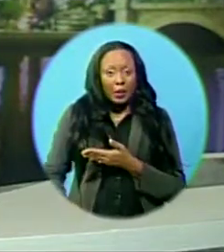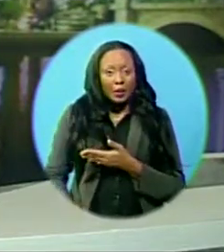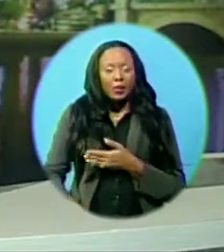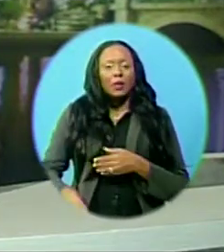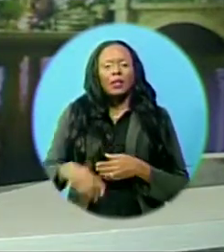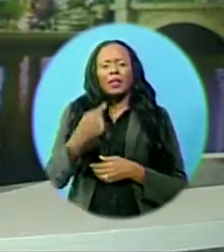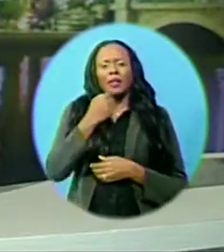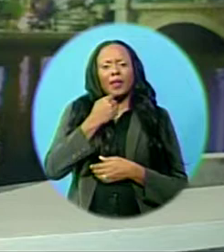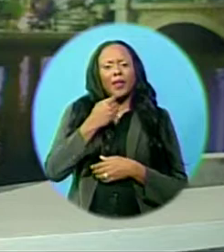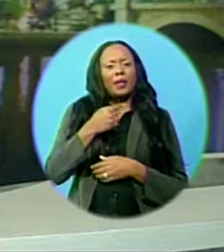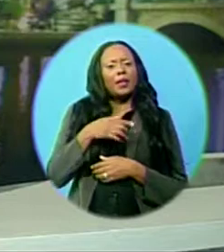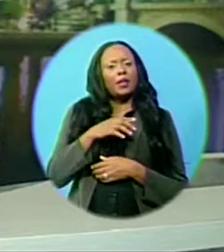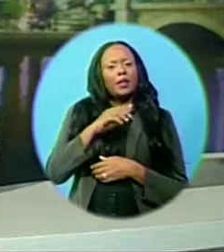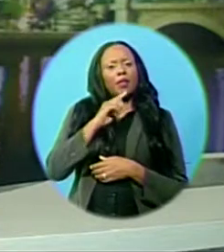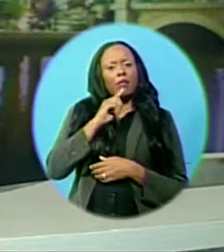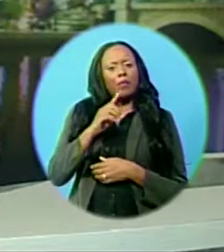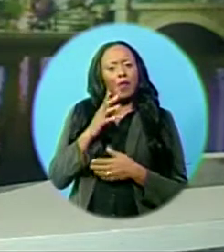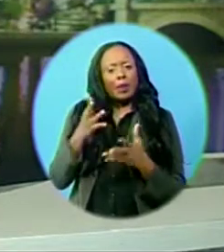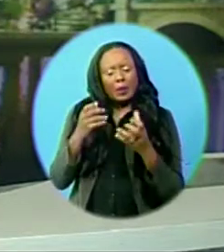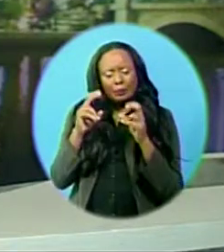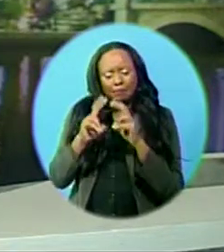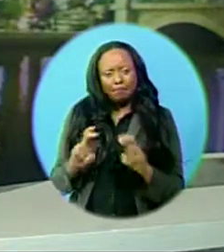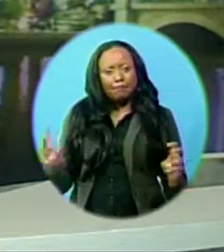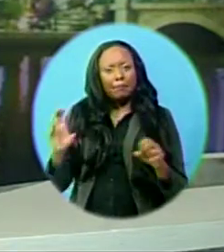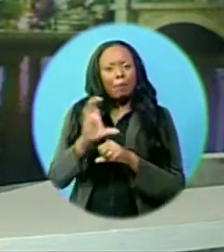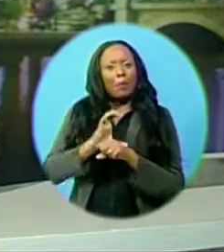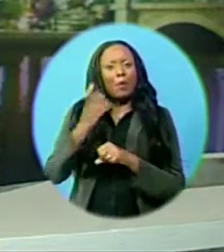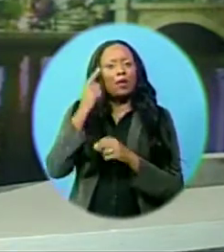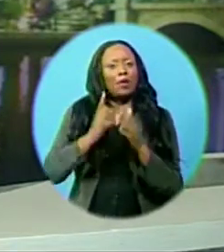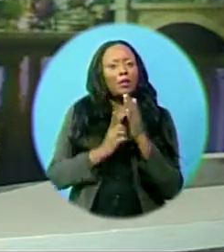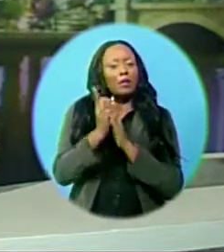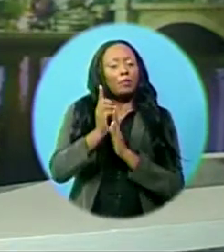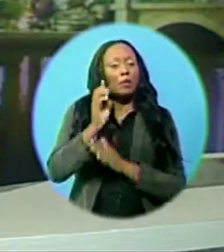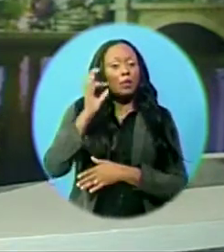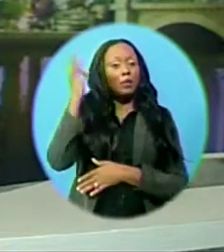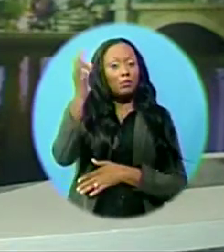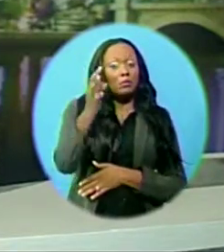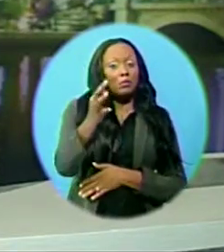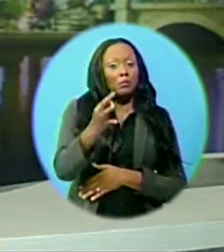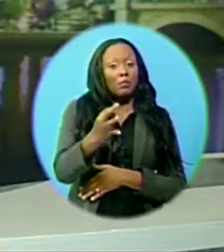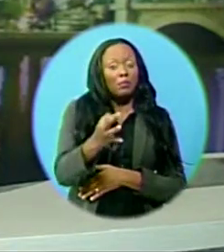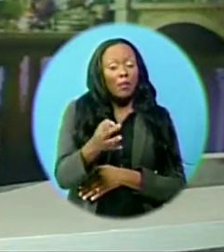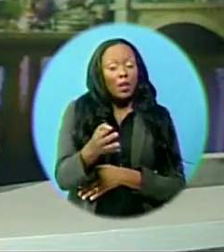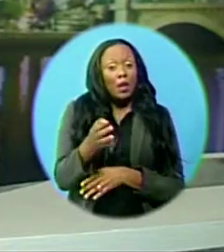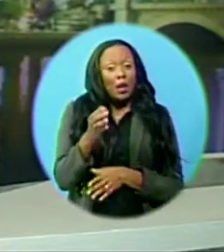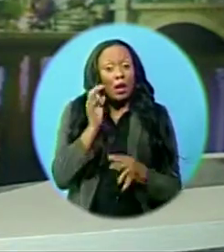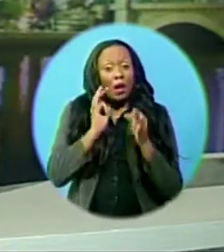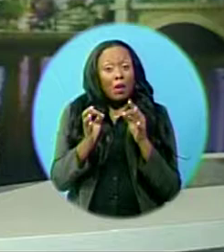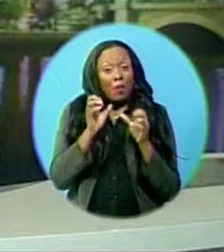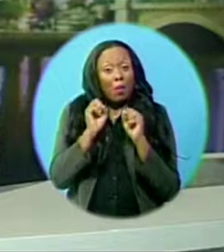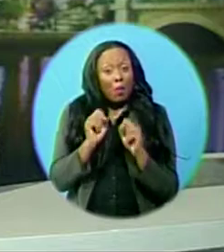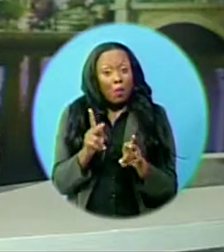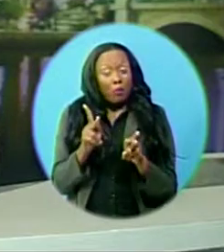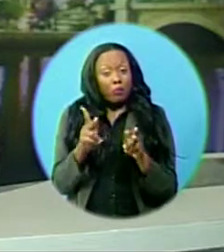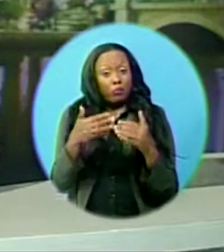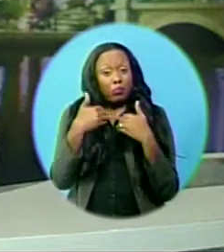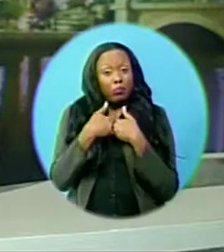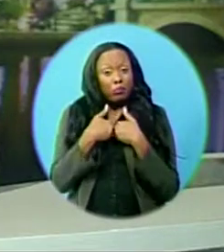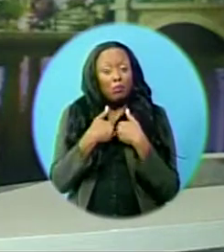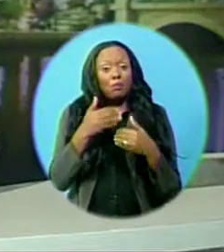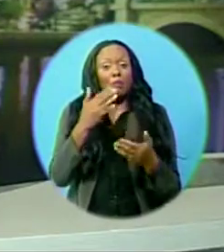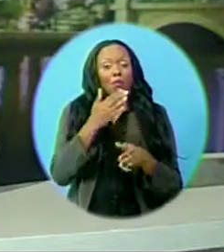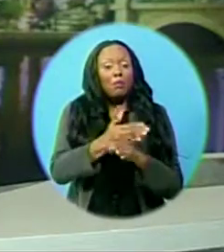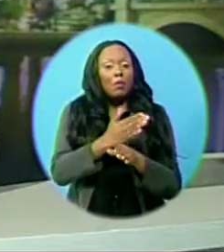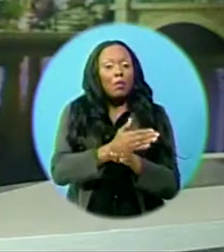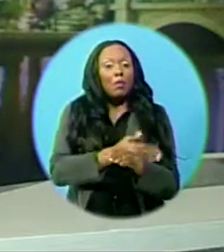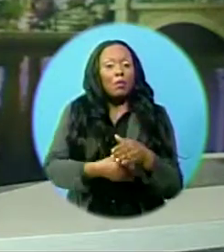very much in his scope for development in the future. He's hoping that if given the opportunity, he can improve the quality of football in the